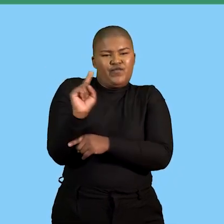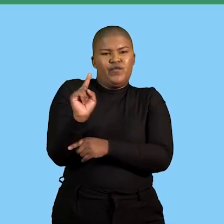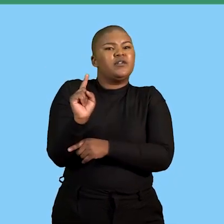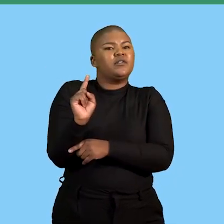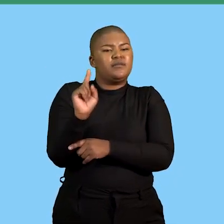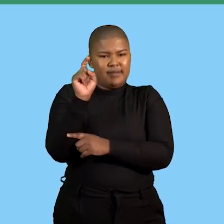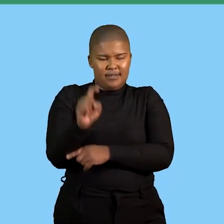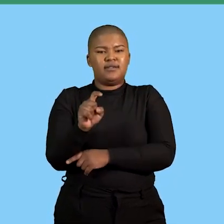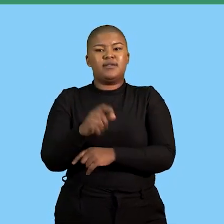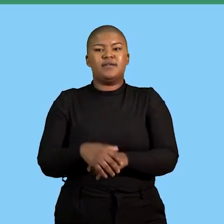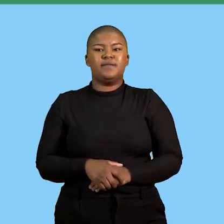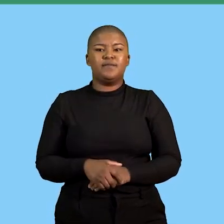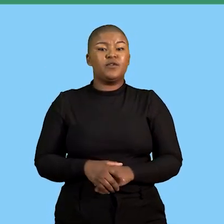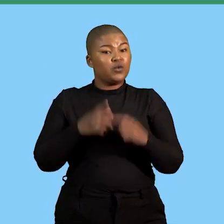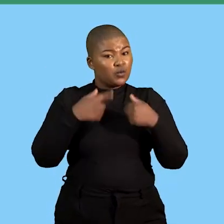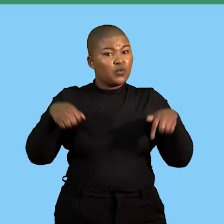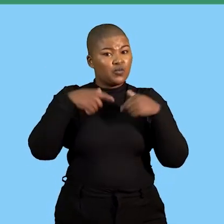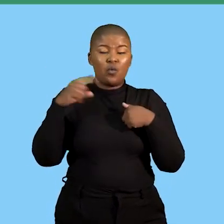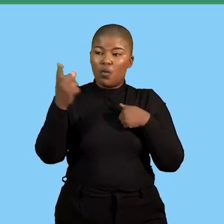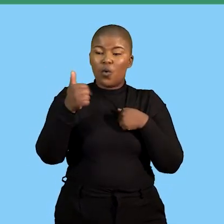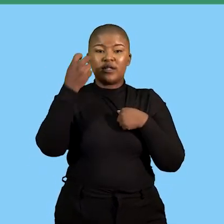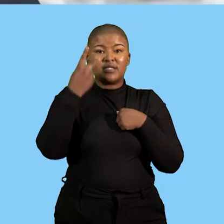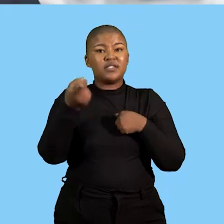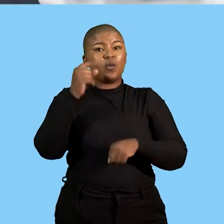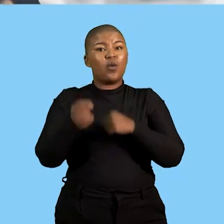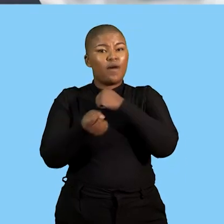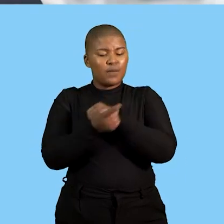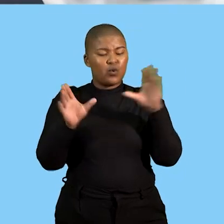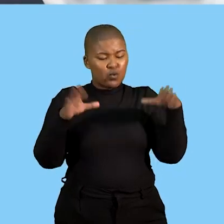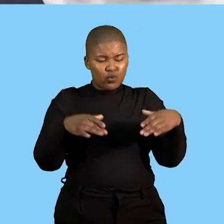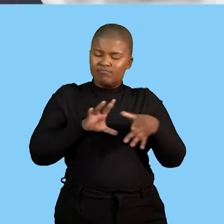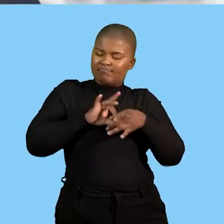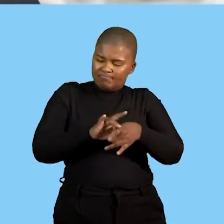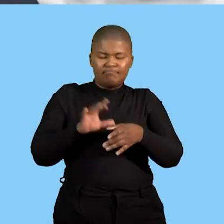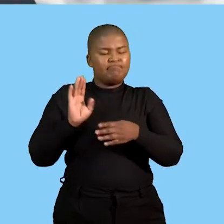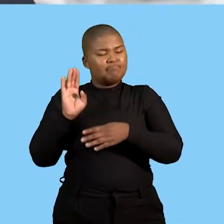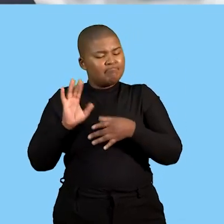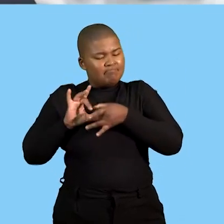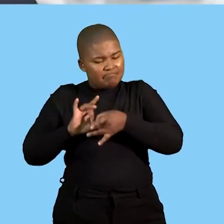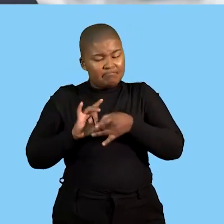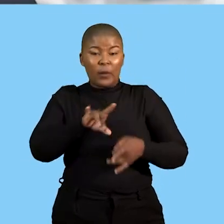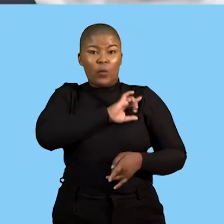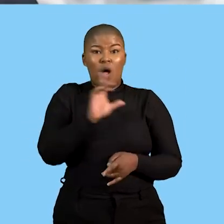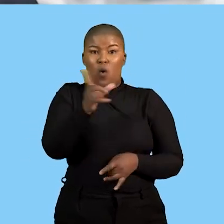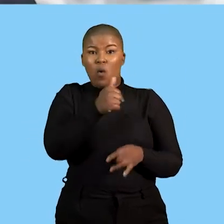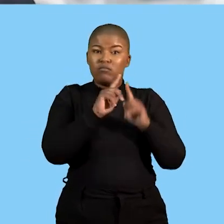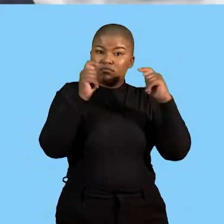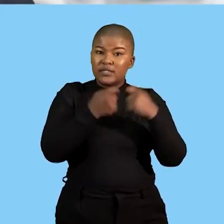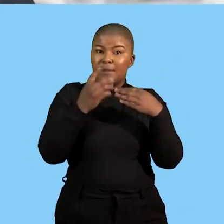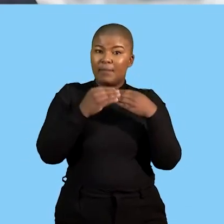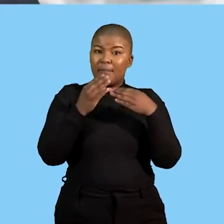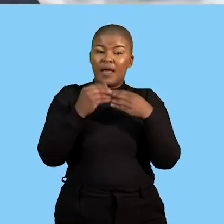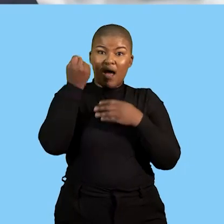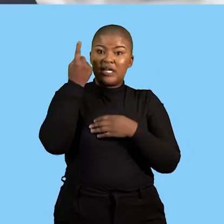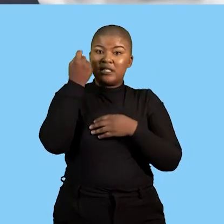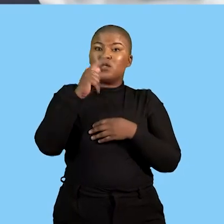be achieved. That way we're going to see what we call group commitment, because everyone understands what is